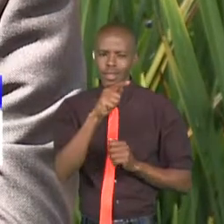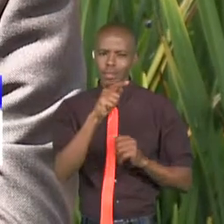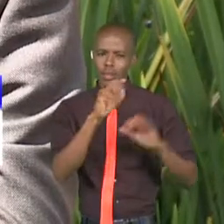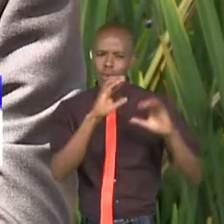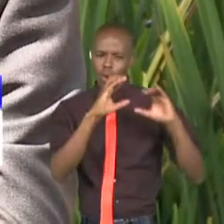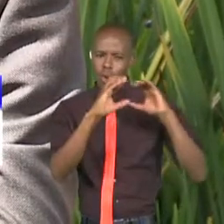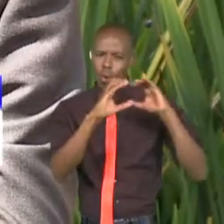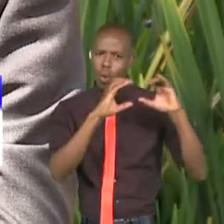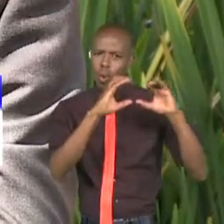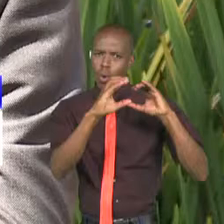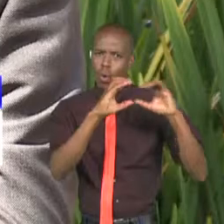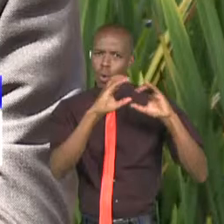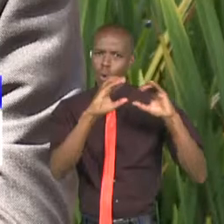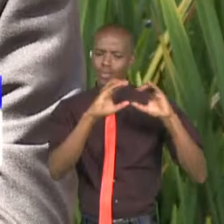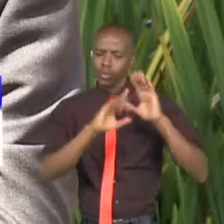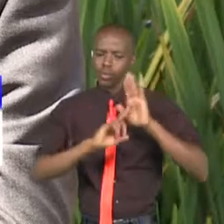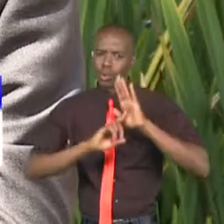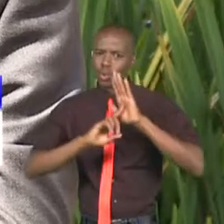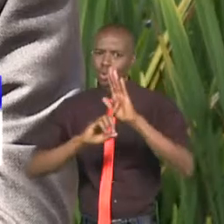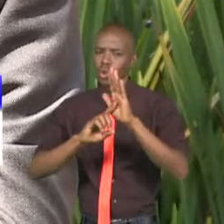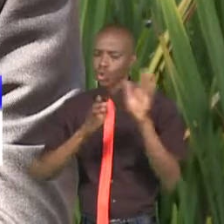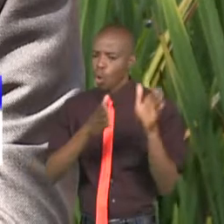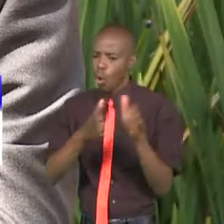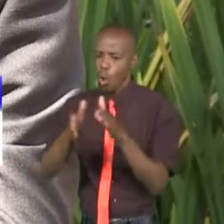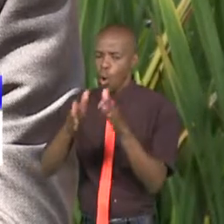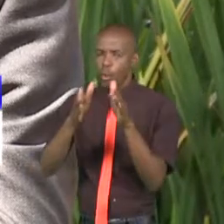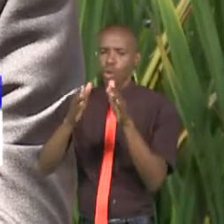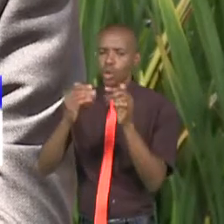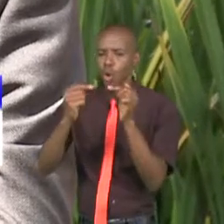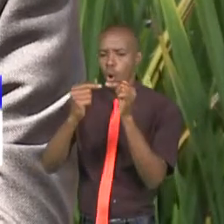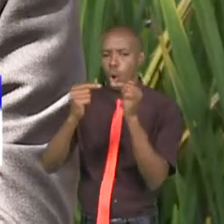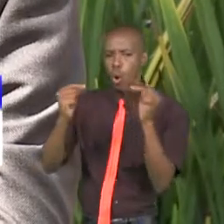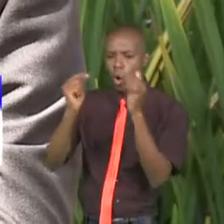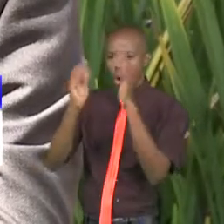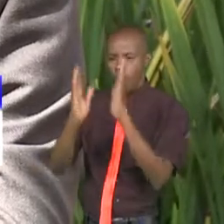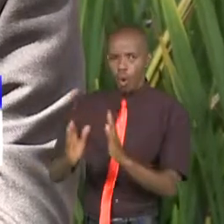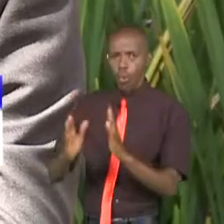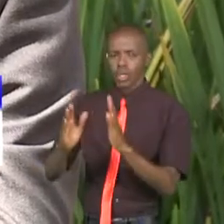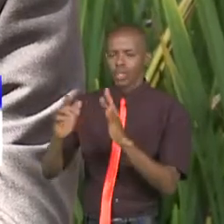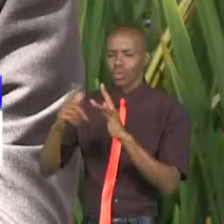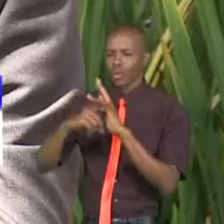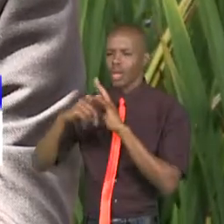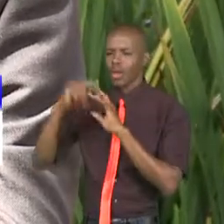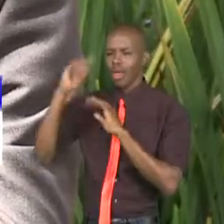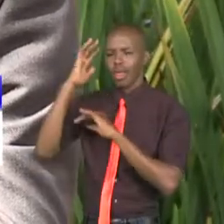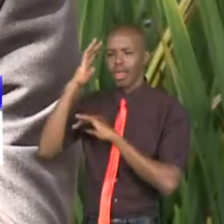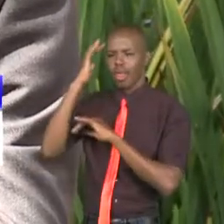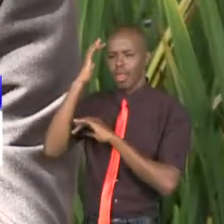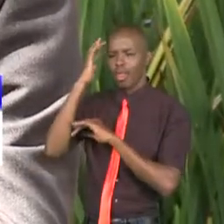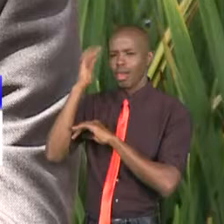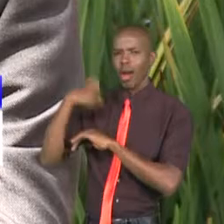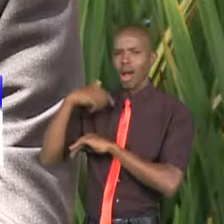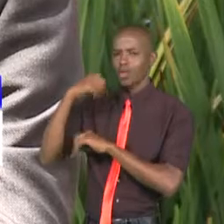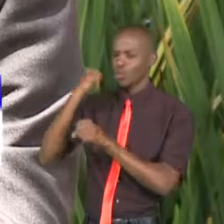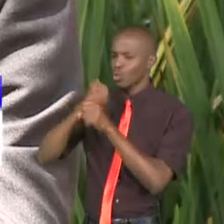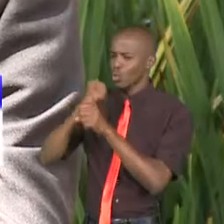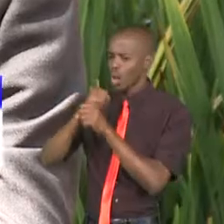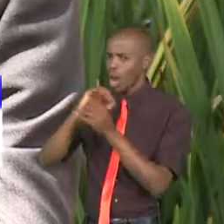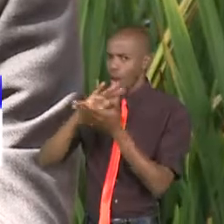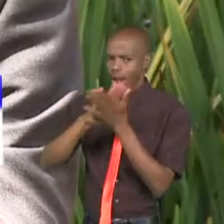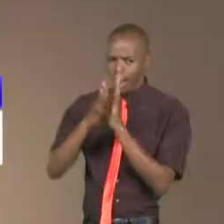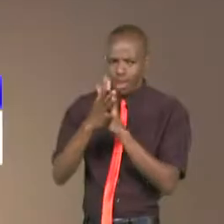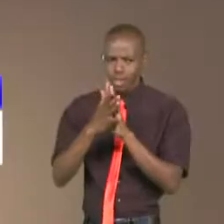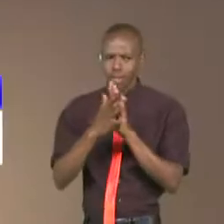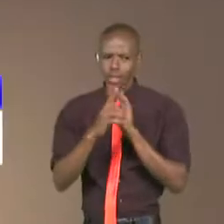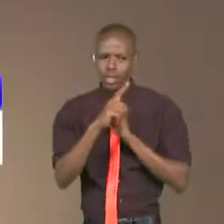communication presents the opportunity for your opponent to start thinking, what haven't we done that is making them very